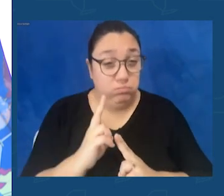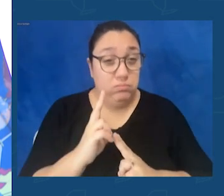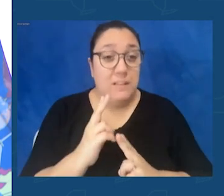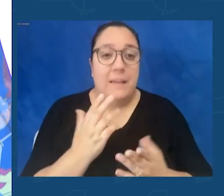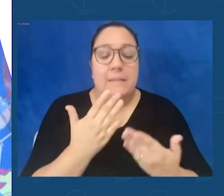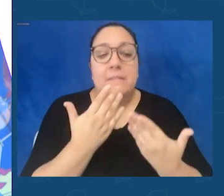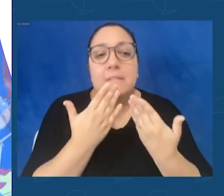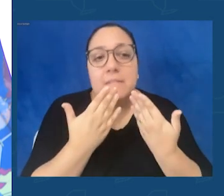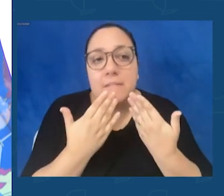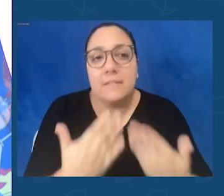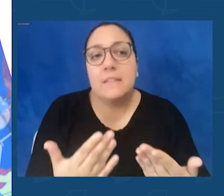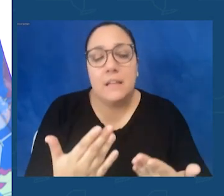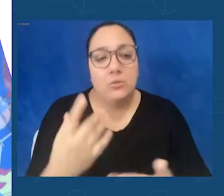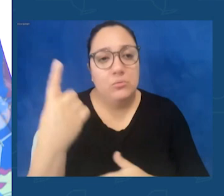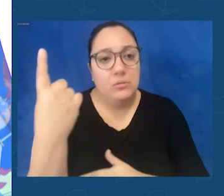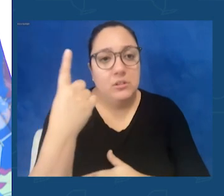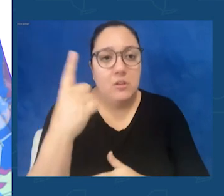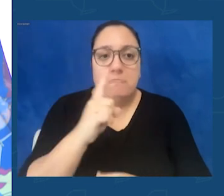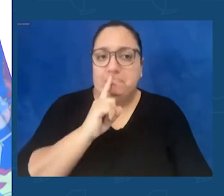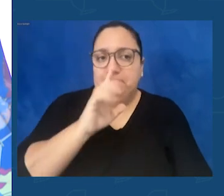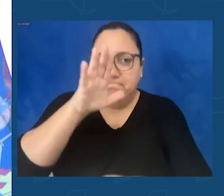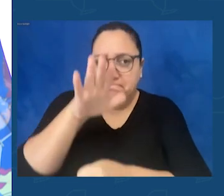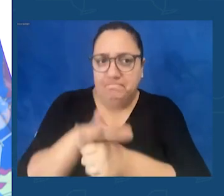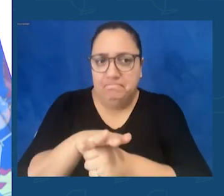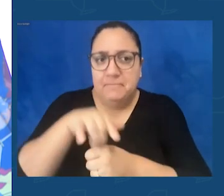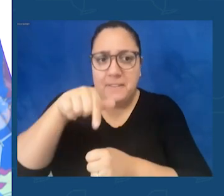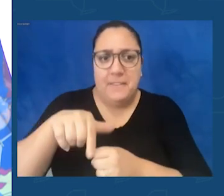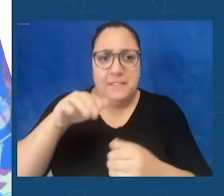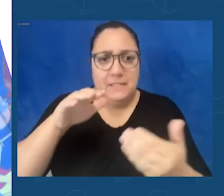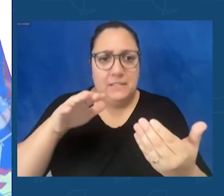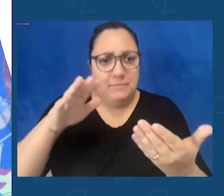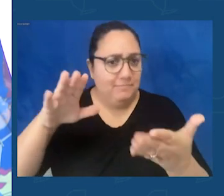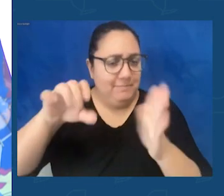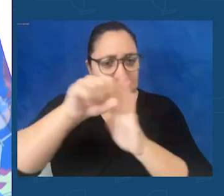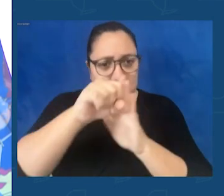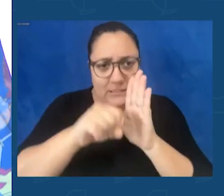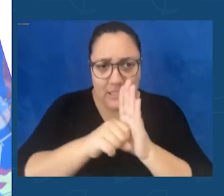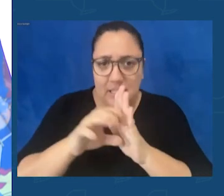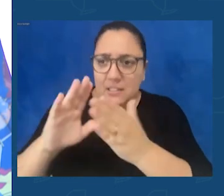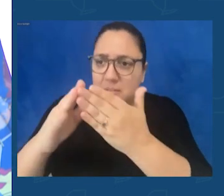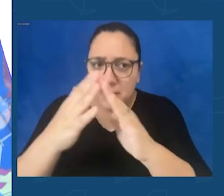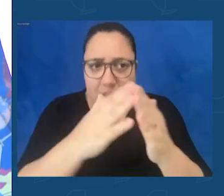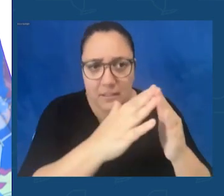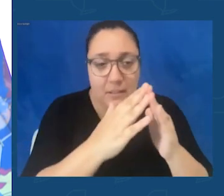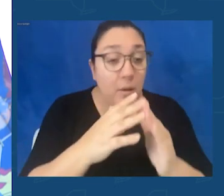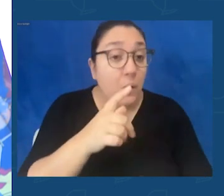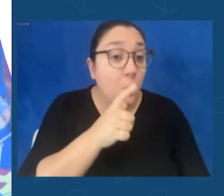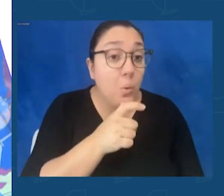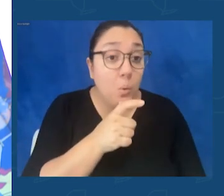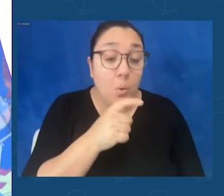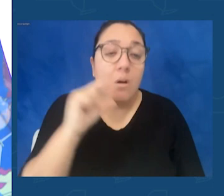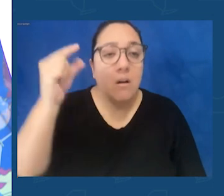someone whose commitment to the state and its communities is truly commendable, Governor Kathy Hochul again.